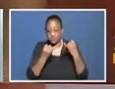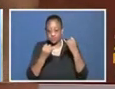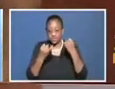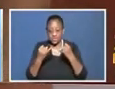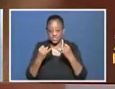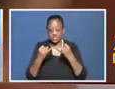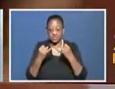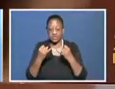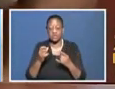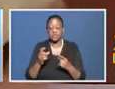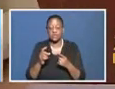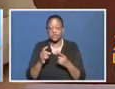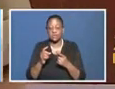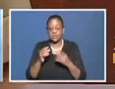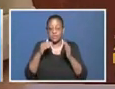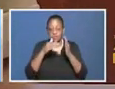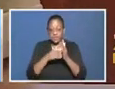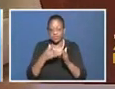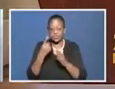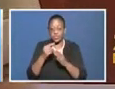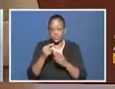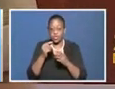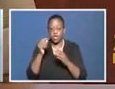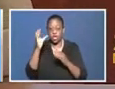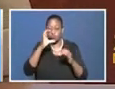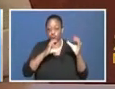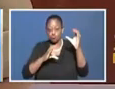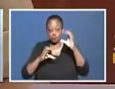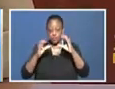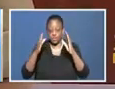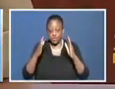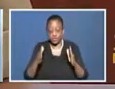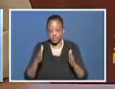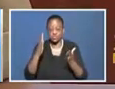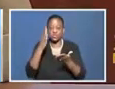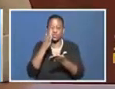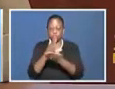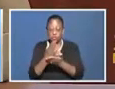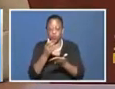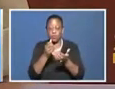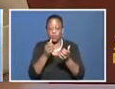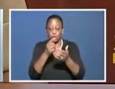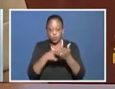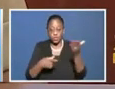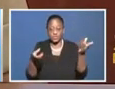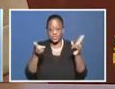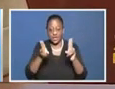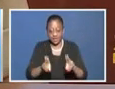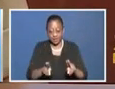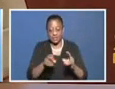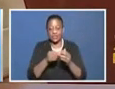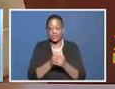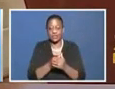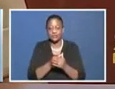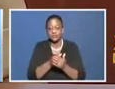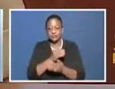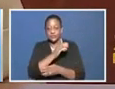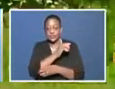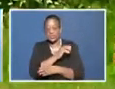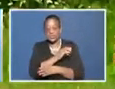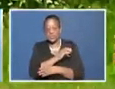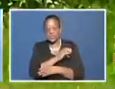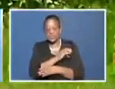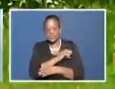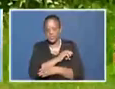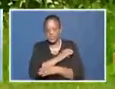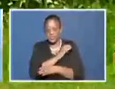do just that to disrupt what is going on within our community. Commissioner of Police Clayton Fernander vowing